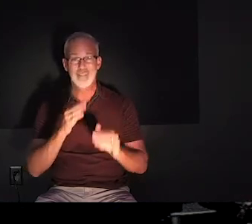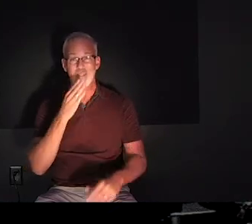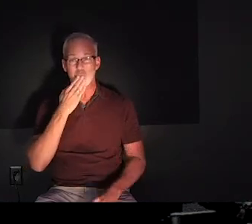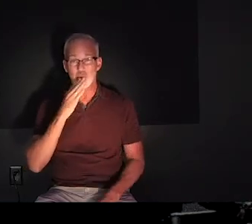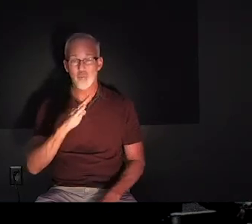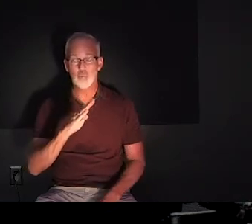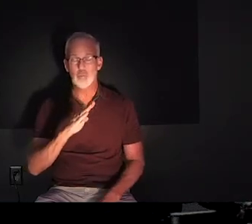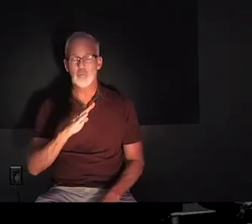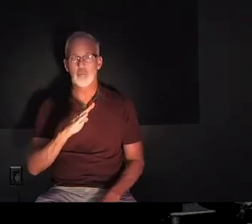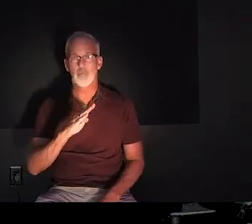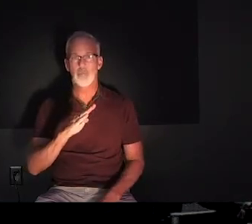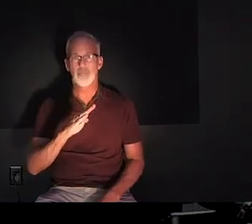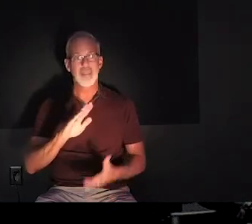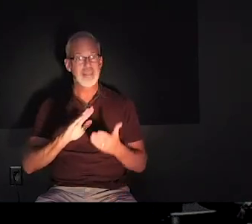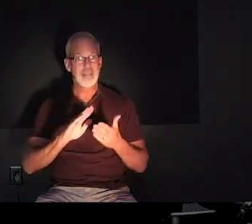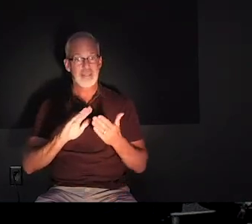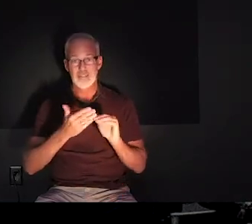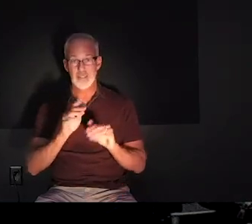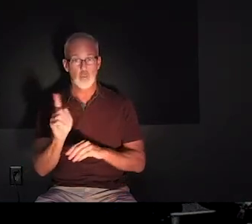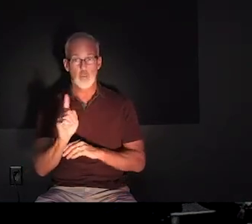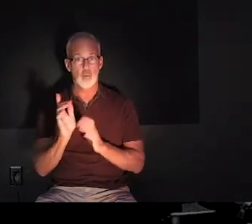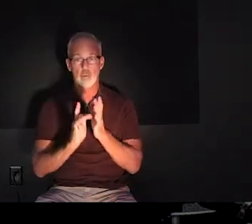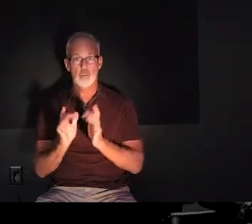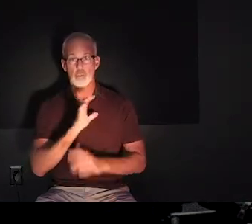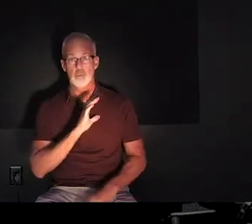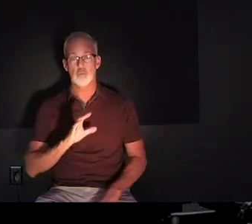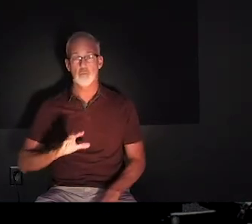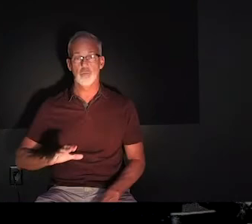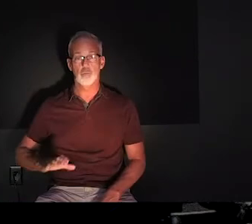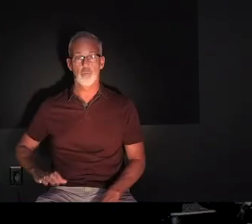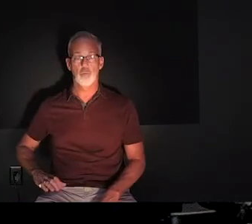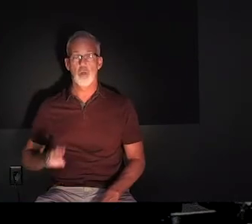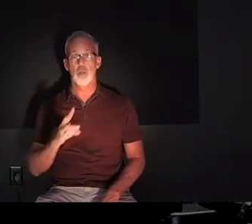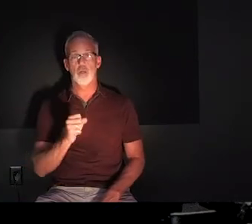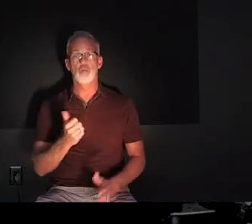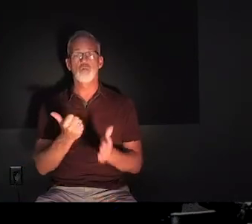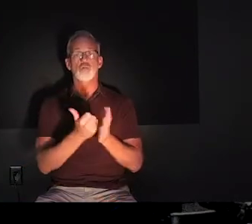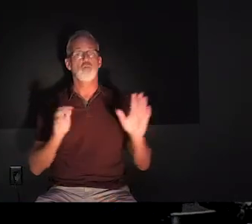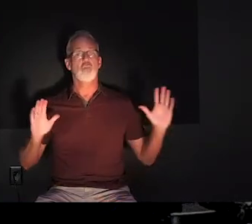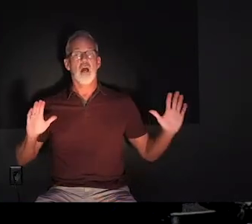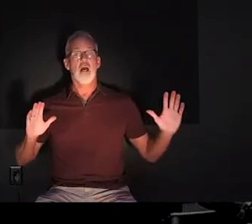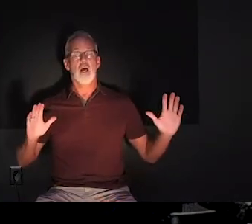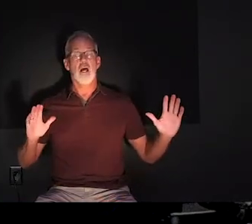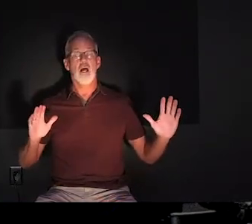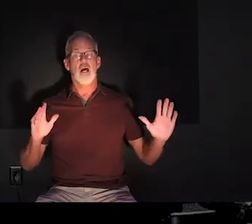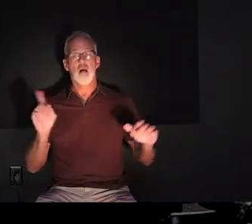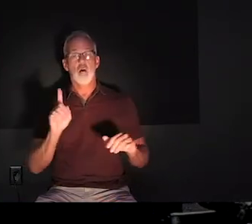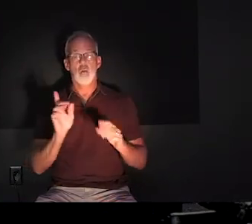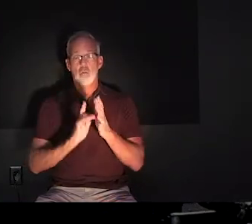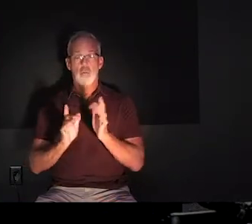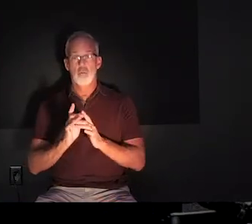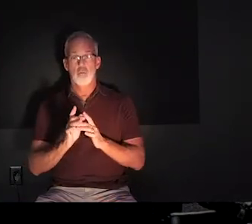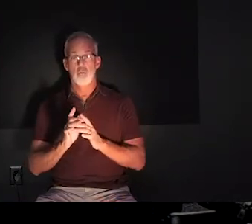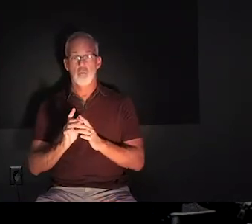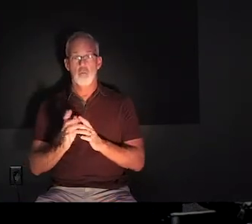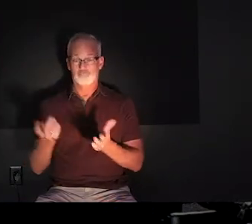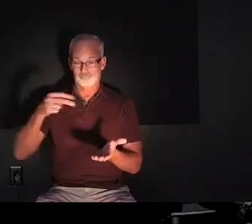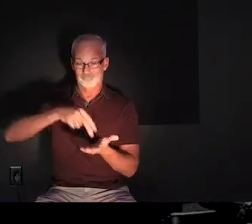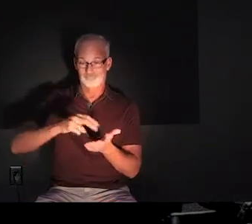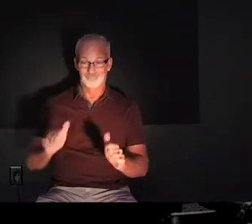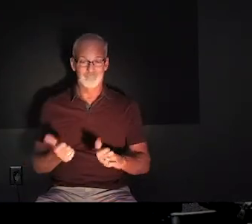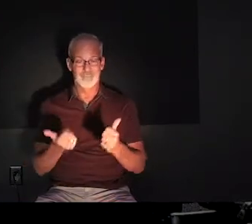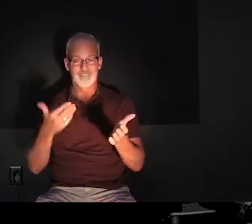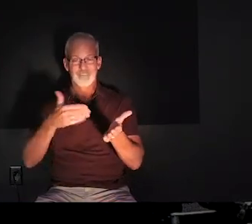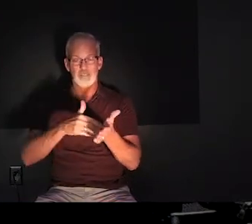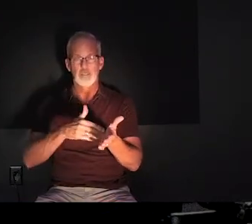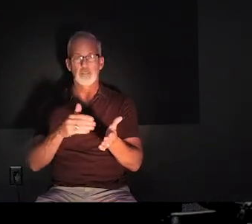Jerusalem, the city where Jesus Christ was crucified, the city where Jesus Christ came back to life, the city